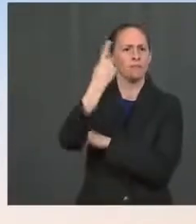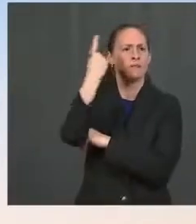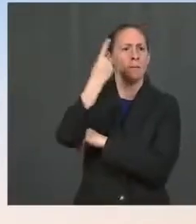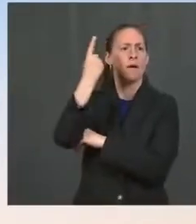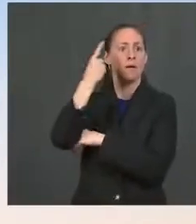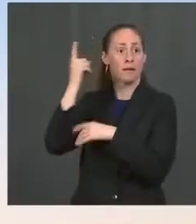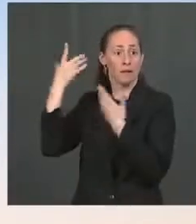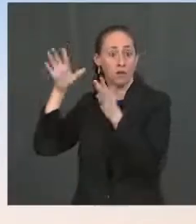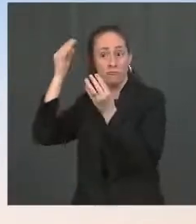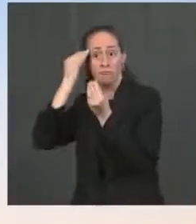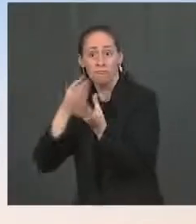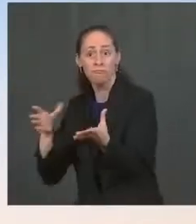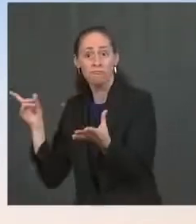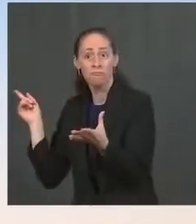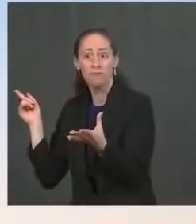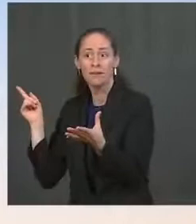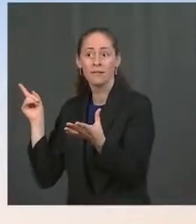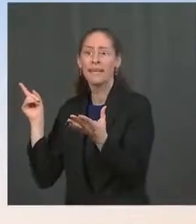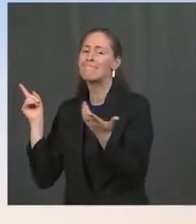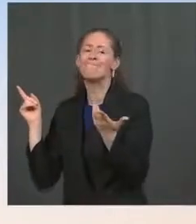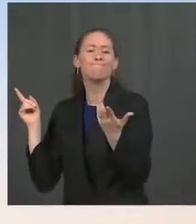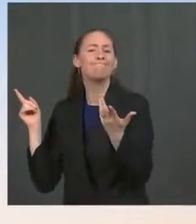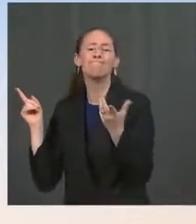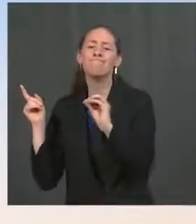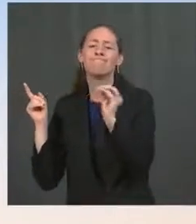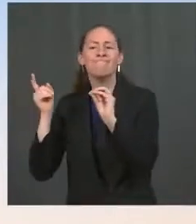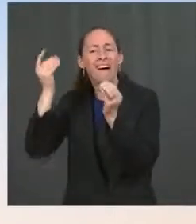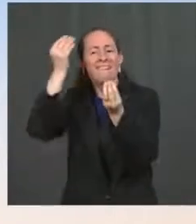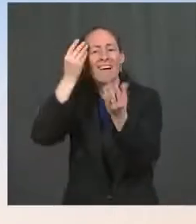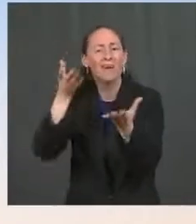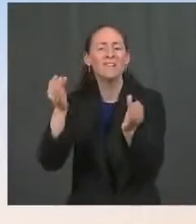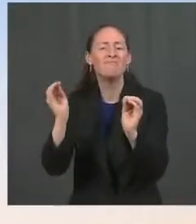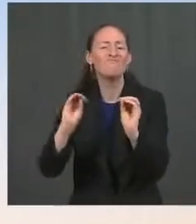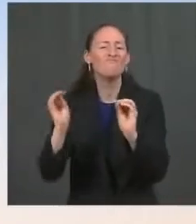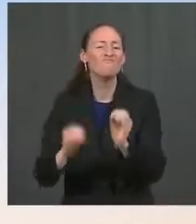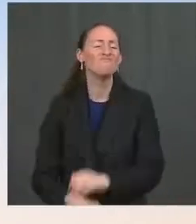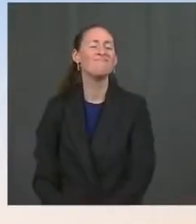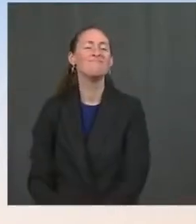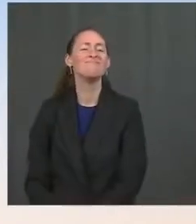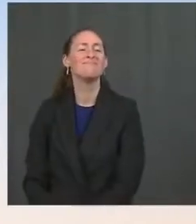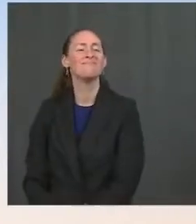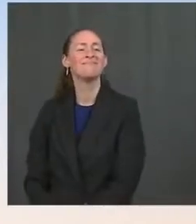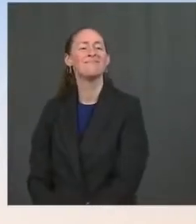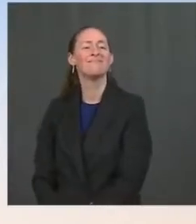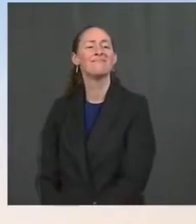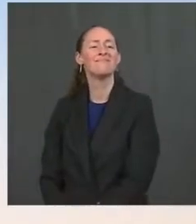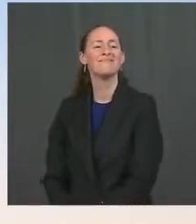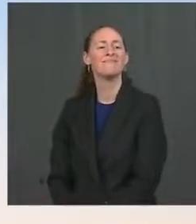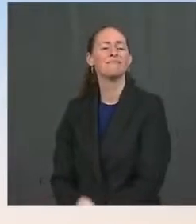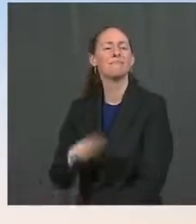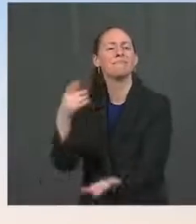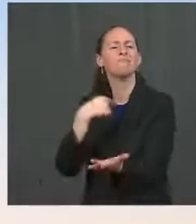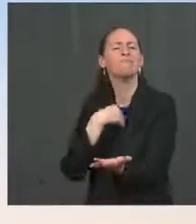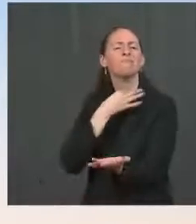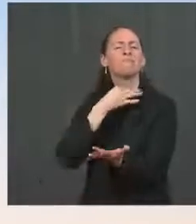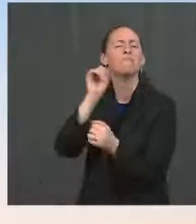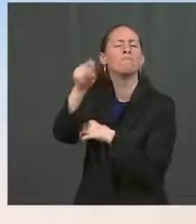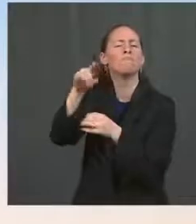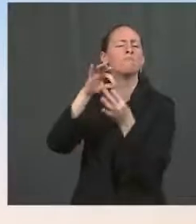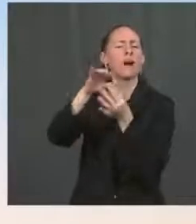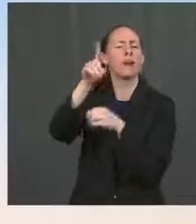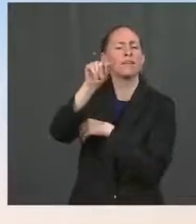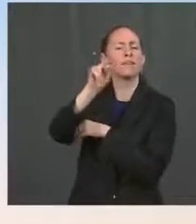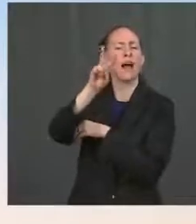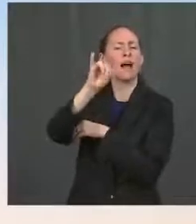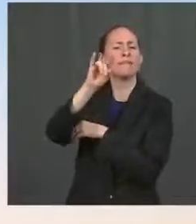looks like. Go ahead. Yeah, following up on a previous question about David Chipman, does Sure. the White House plan to nominate a new ATF director, and what's the timeline